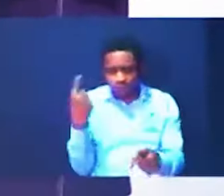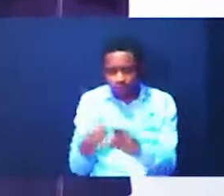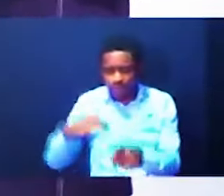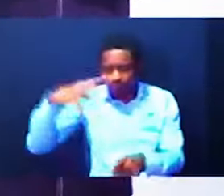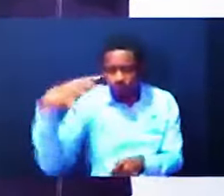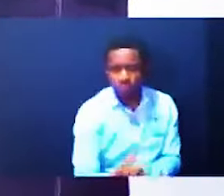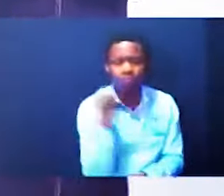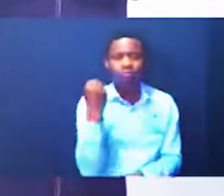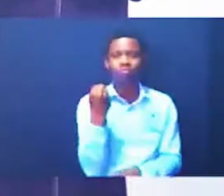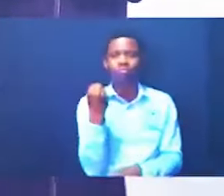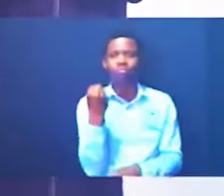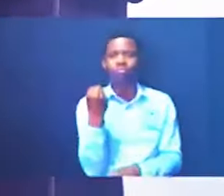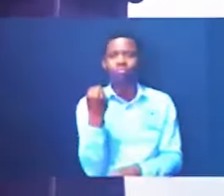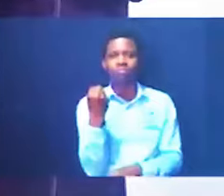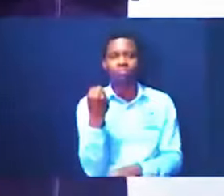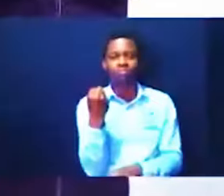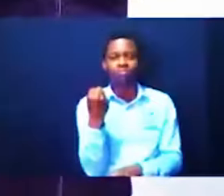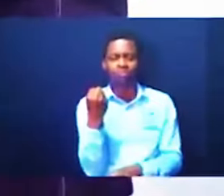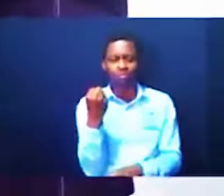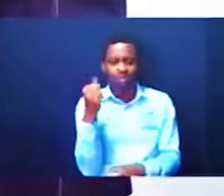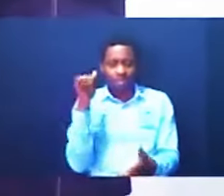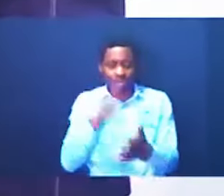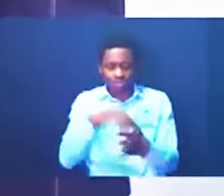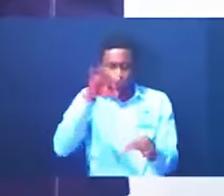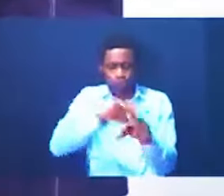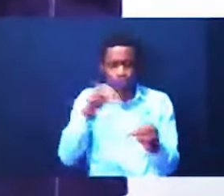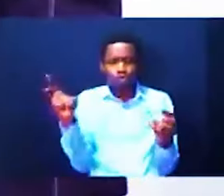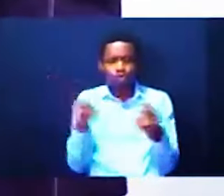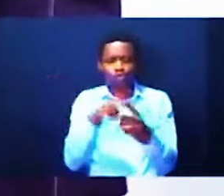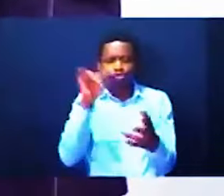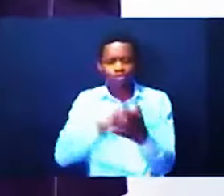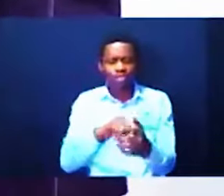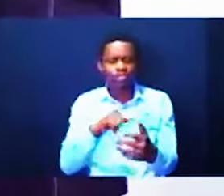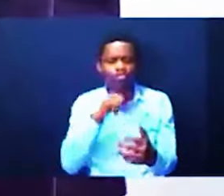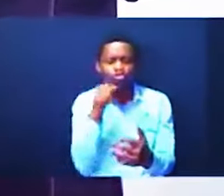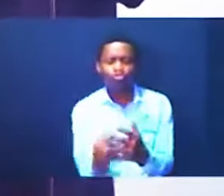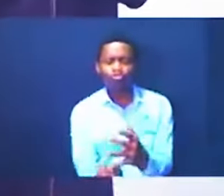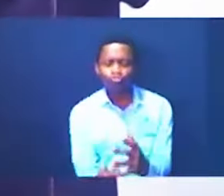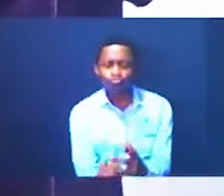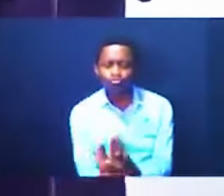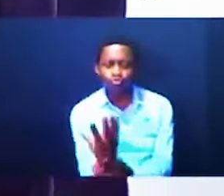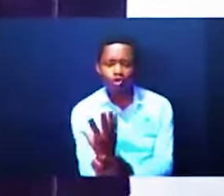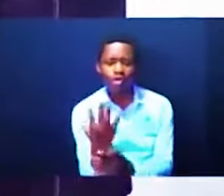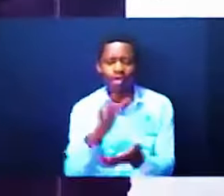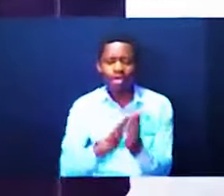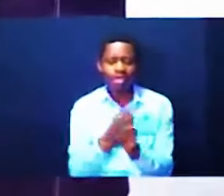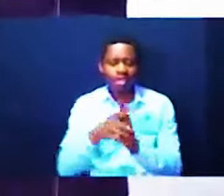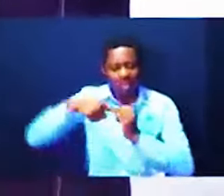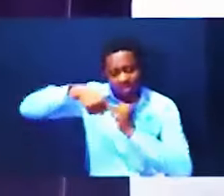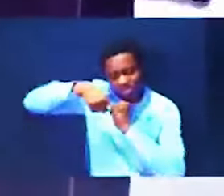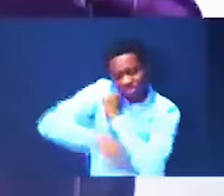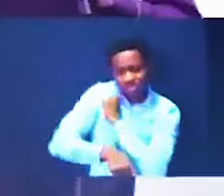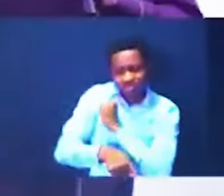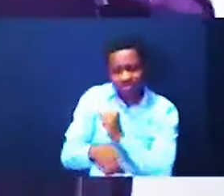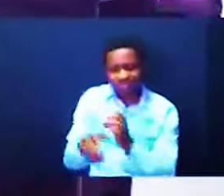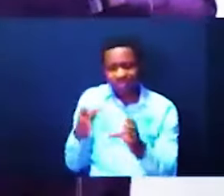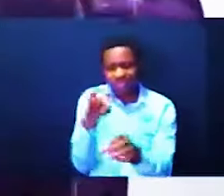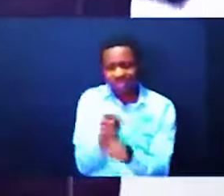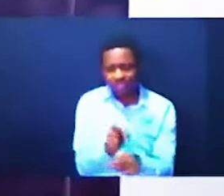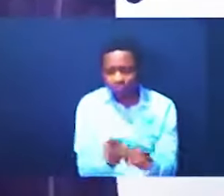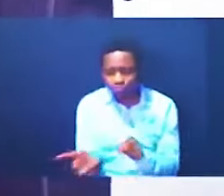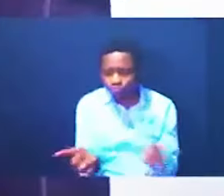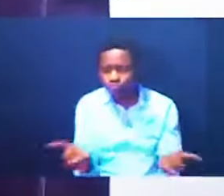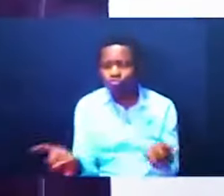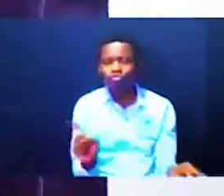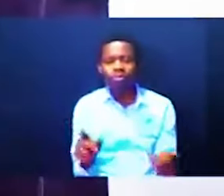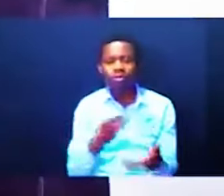word that was sown so that it does not take root. So somebody say, "Obunsam oyen tem Satan